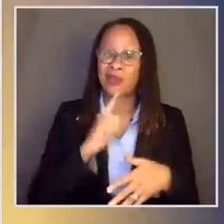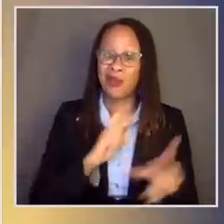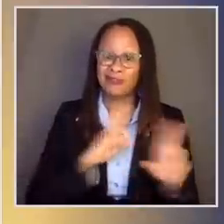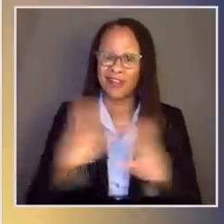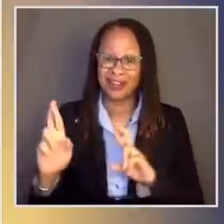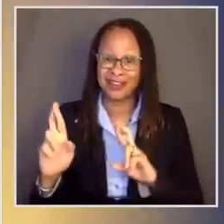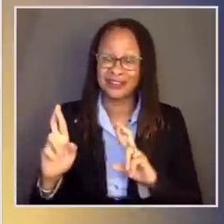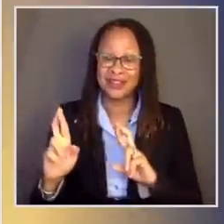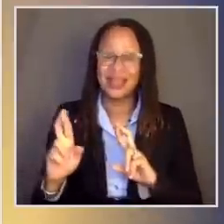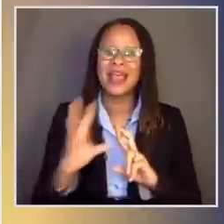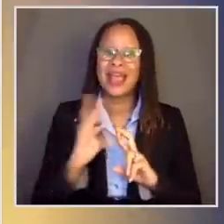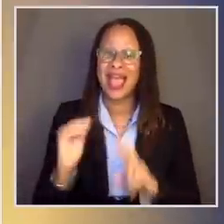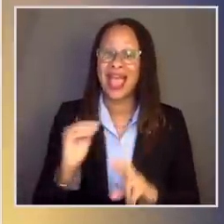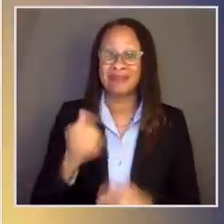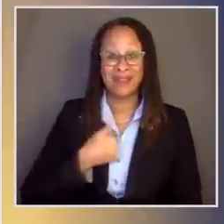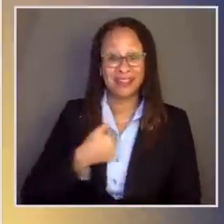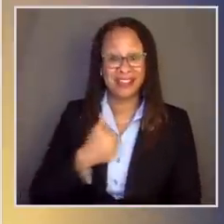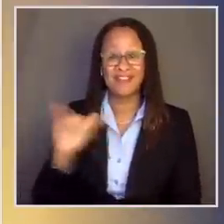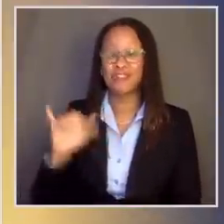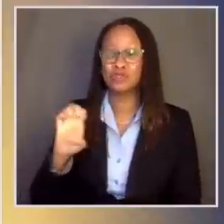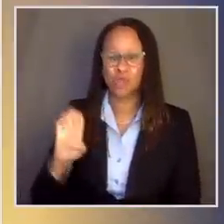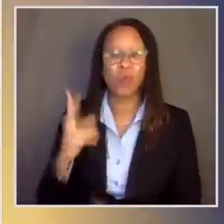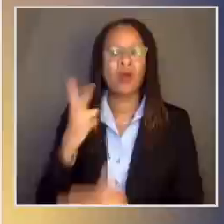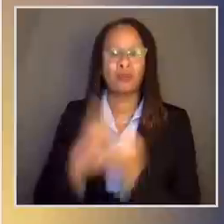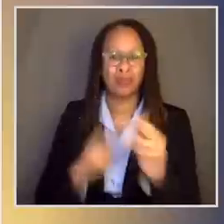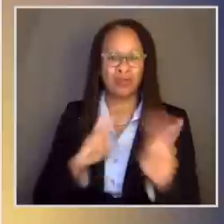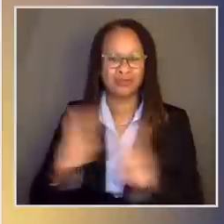are Joe and I.